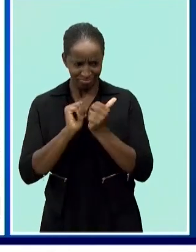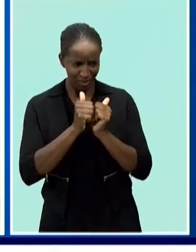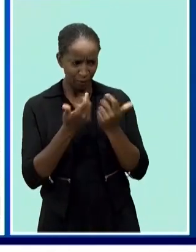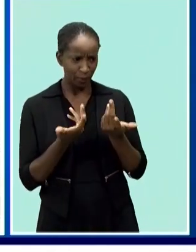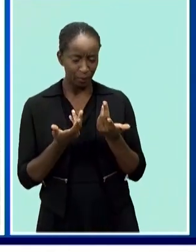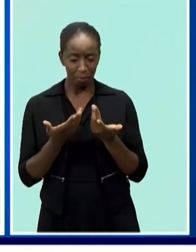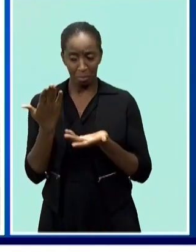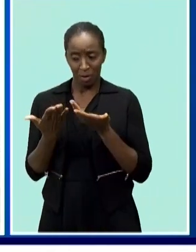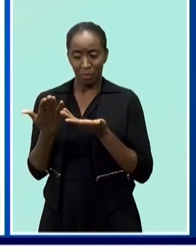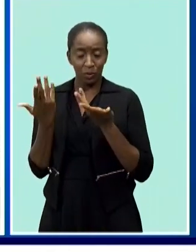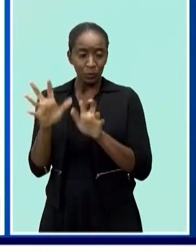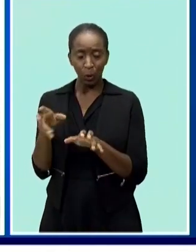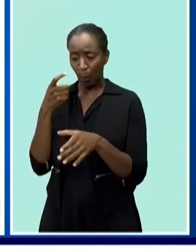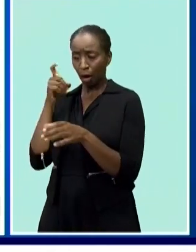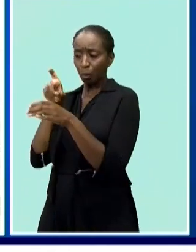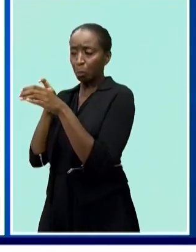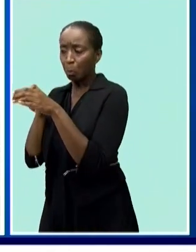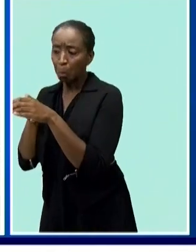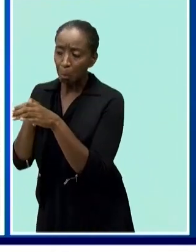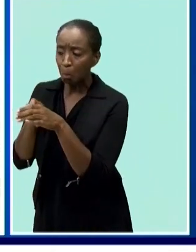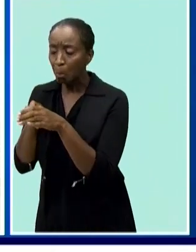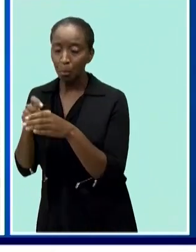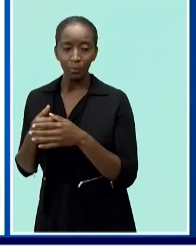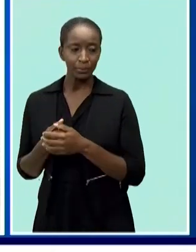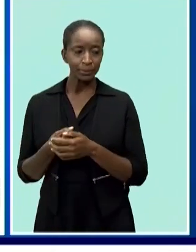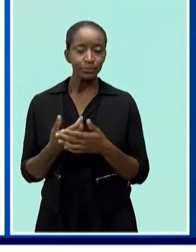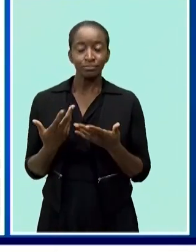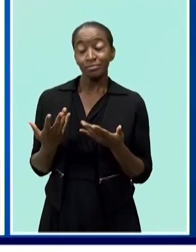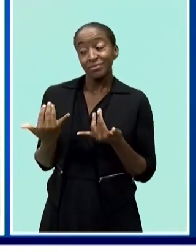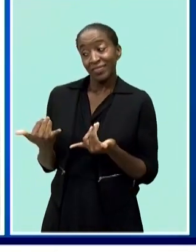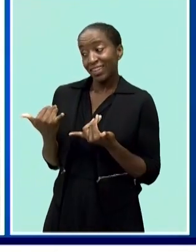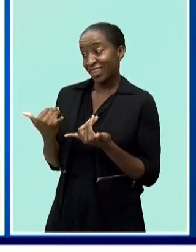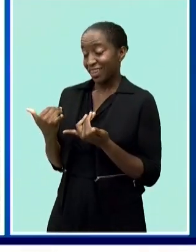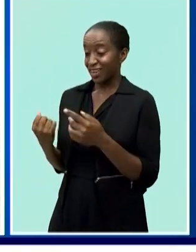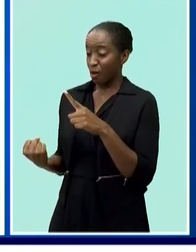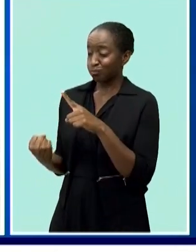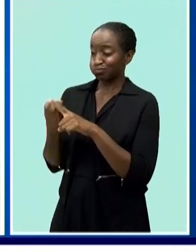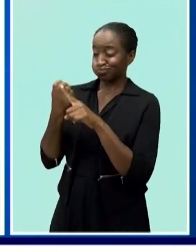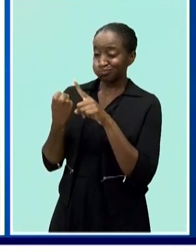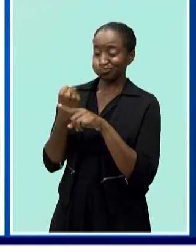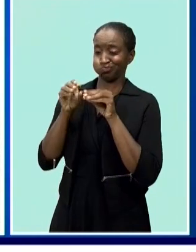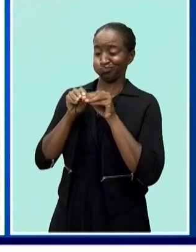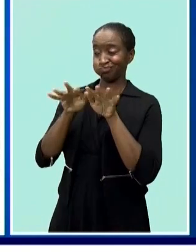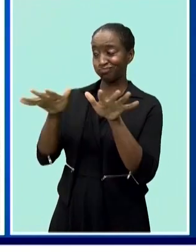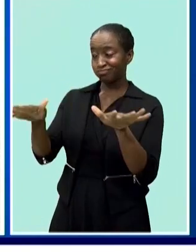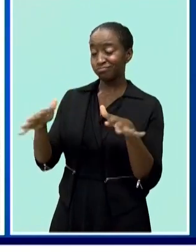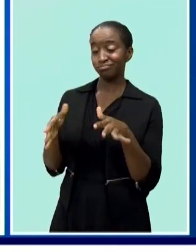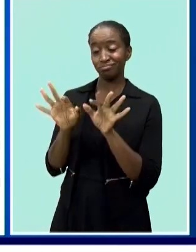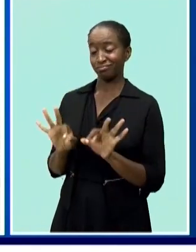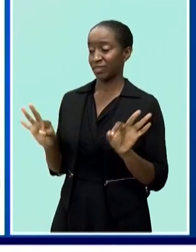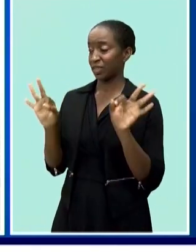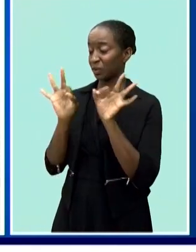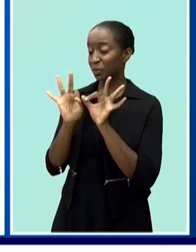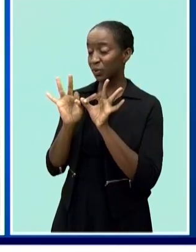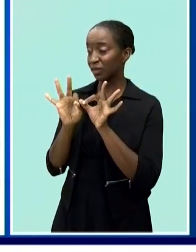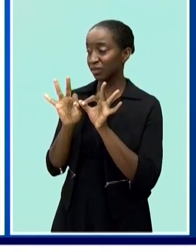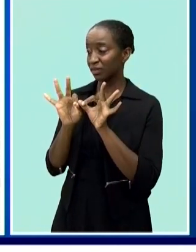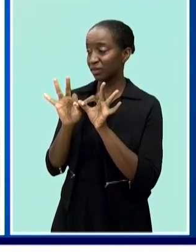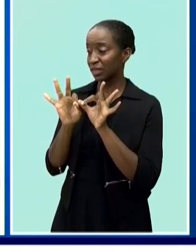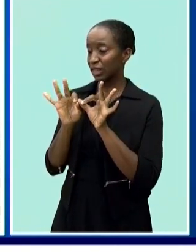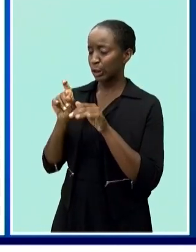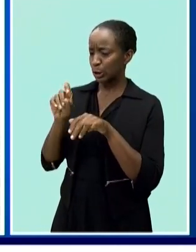in this day and age where violence is pervasive in our society, I believe that we should have a